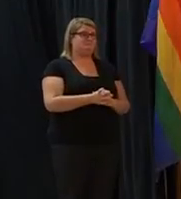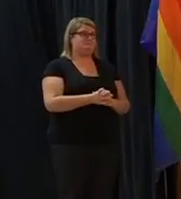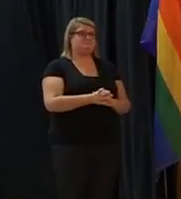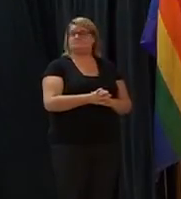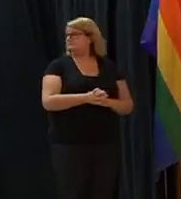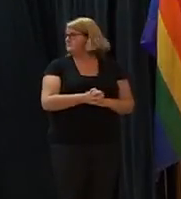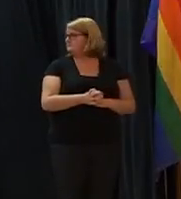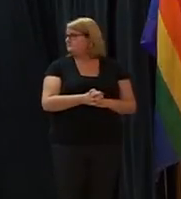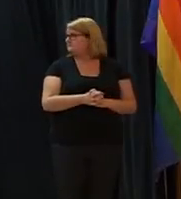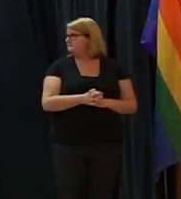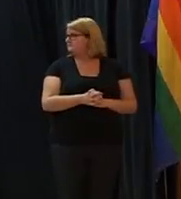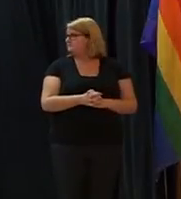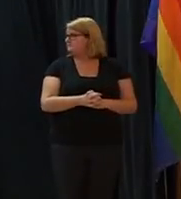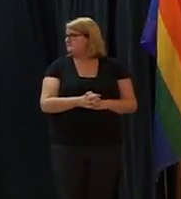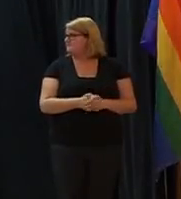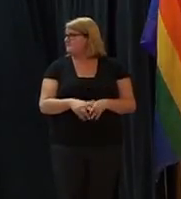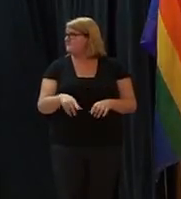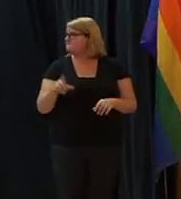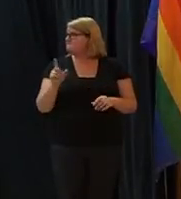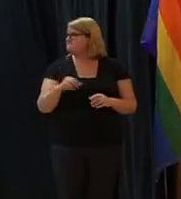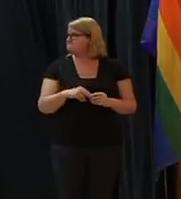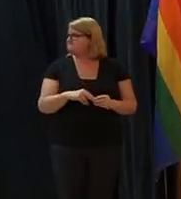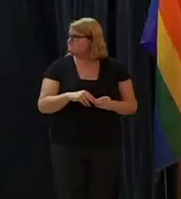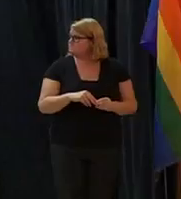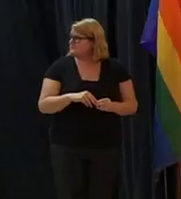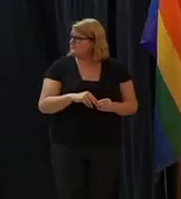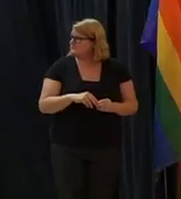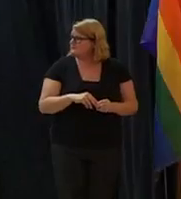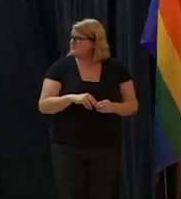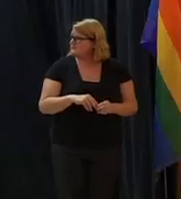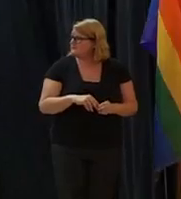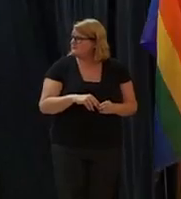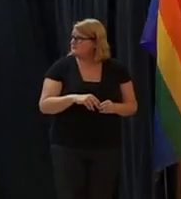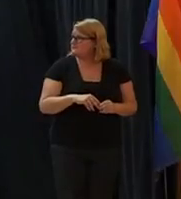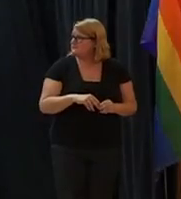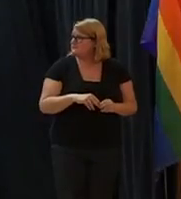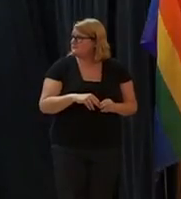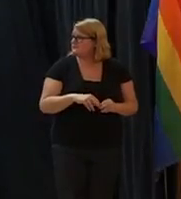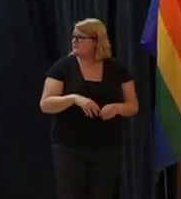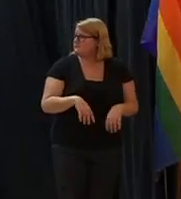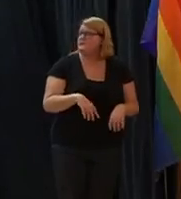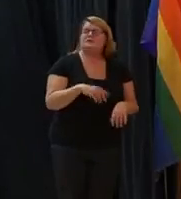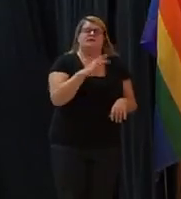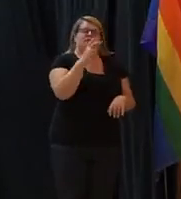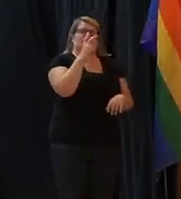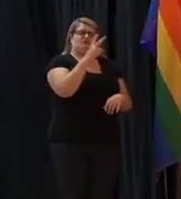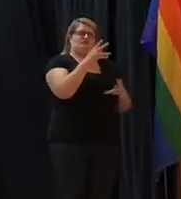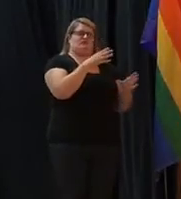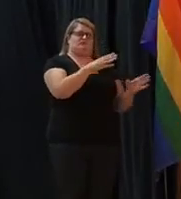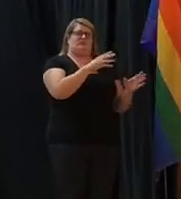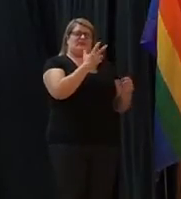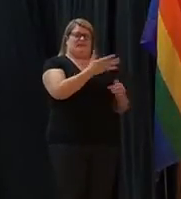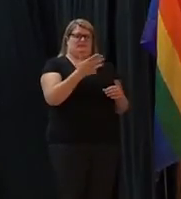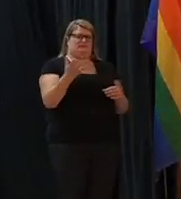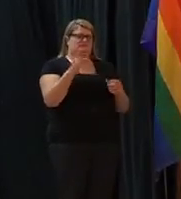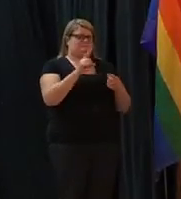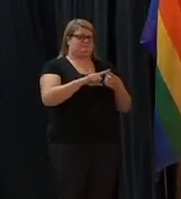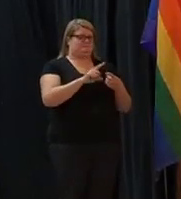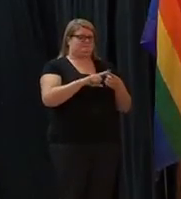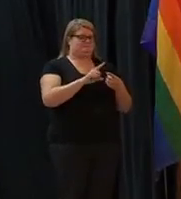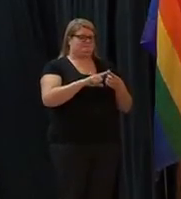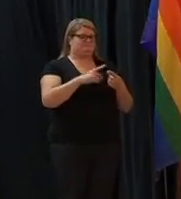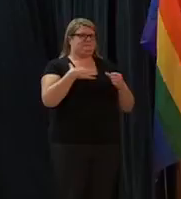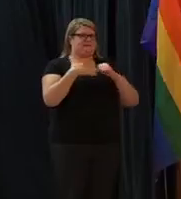Yeah, I think to me, I'll give you two ways. It's two-way traffic. One of them, I think, and there has been a great change in